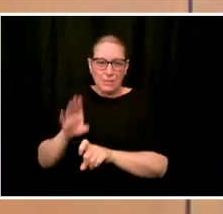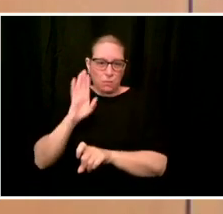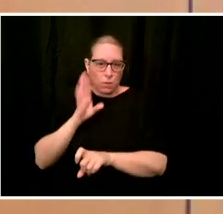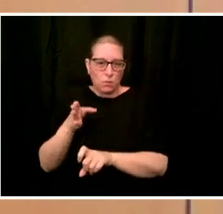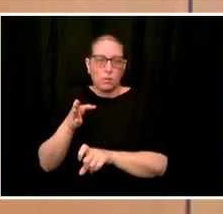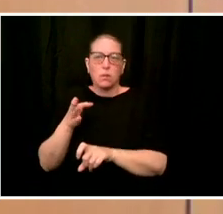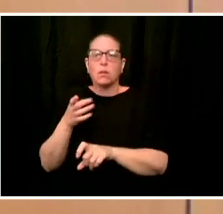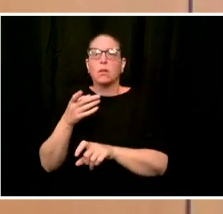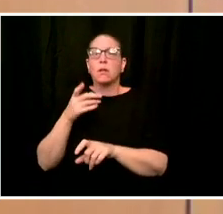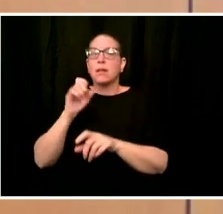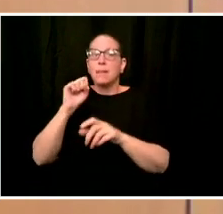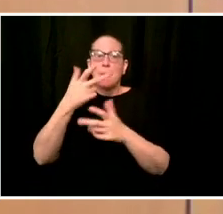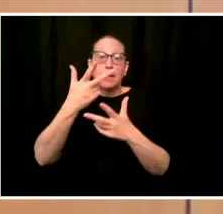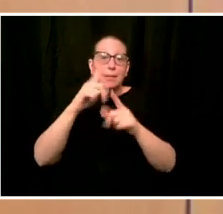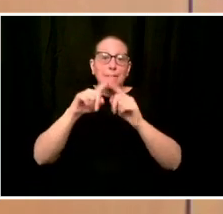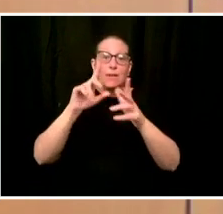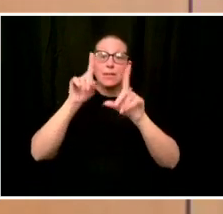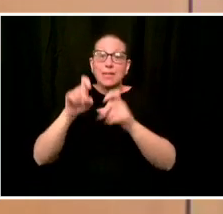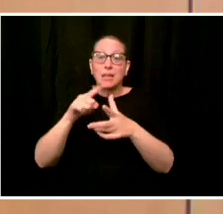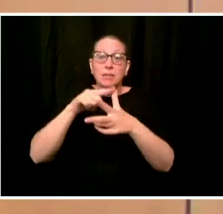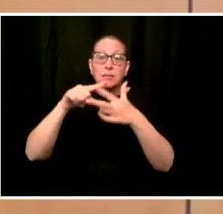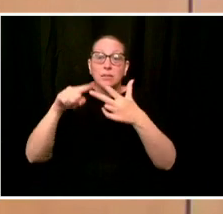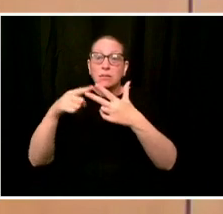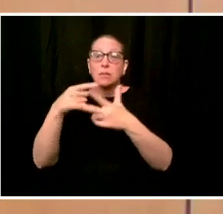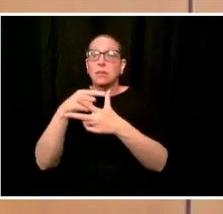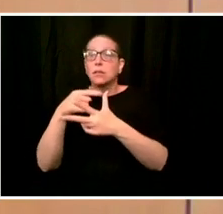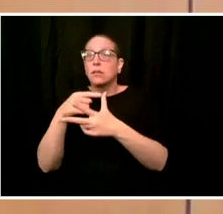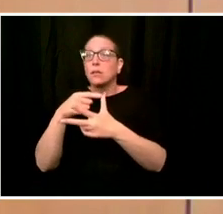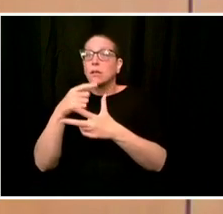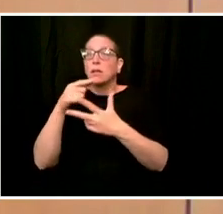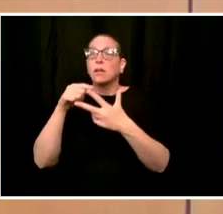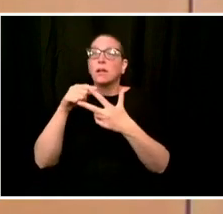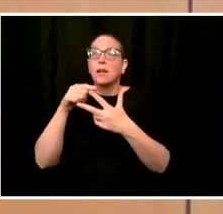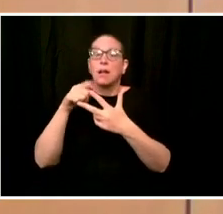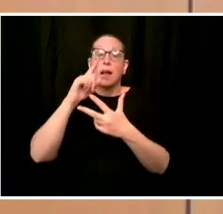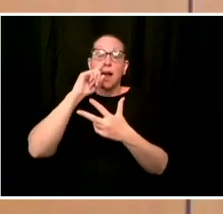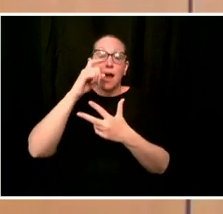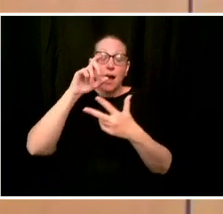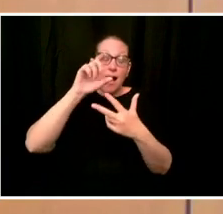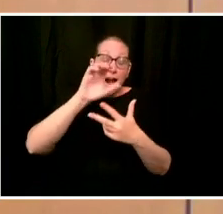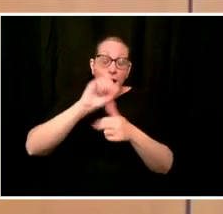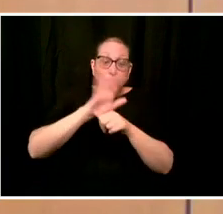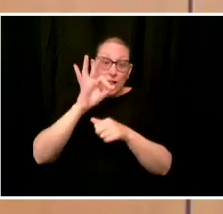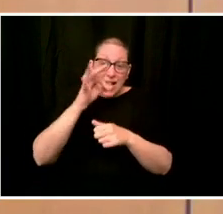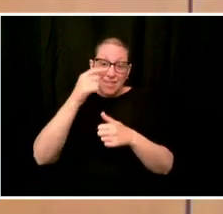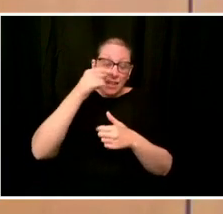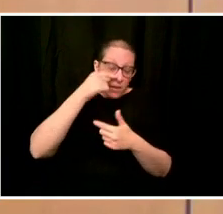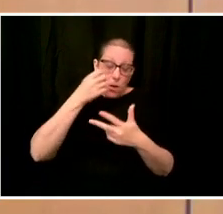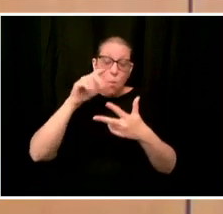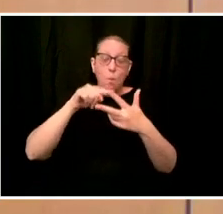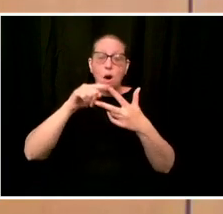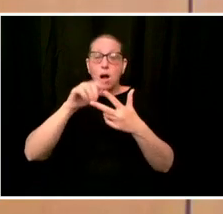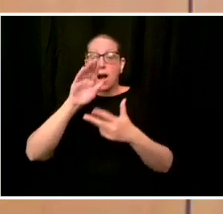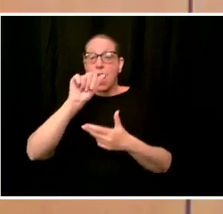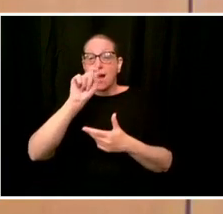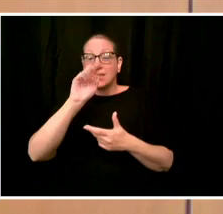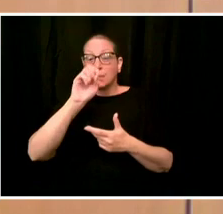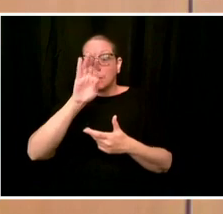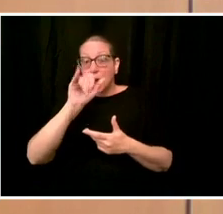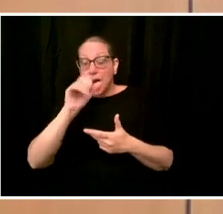test. And then depending on the severity of symptoms, to know whether the referral for